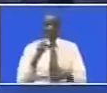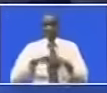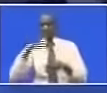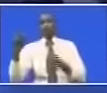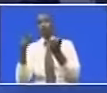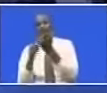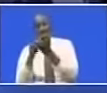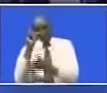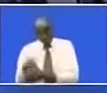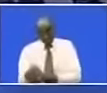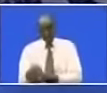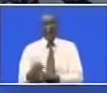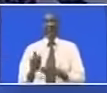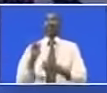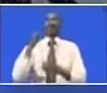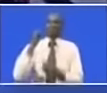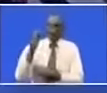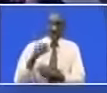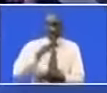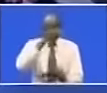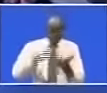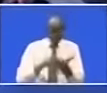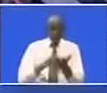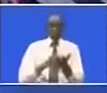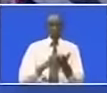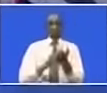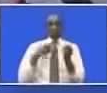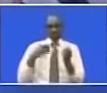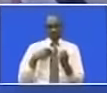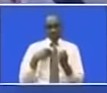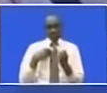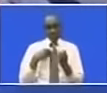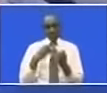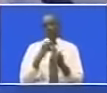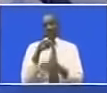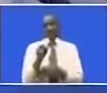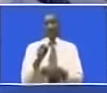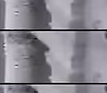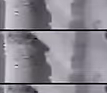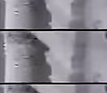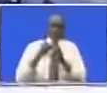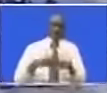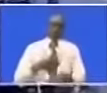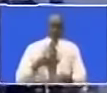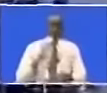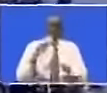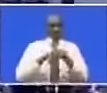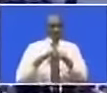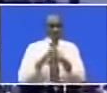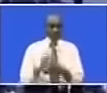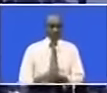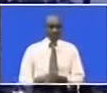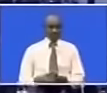to Uganda and later to the Central African Republic in his first tour of Africa. Rita